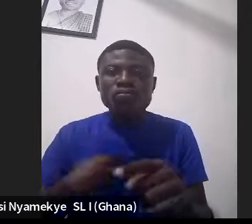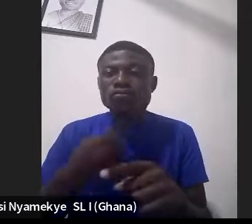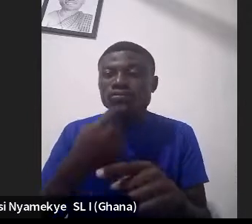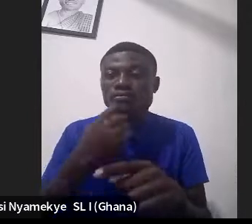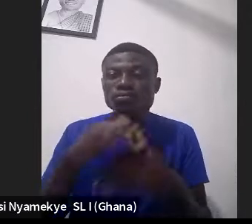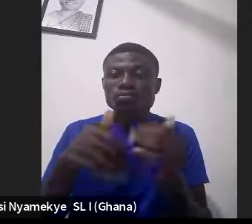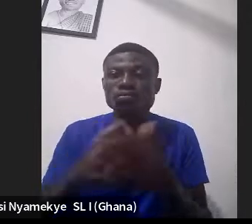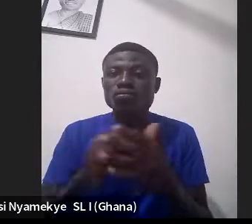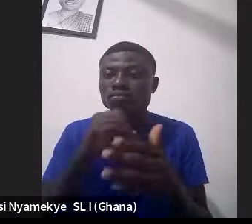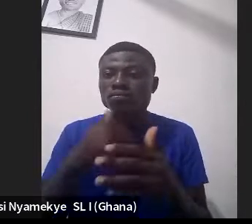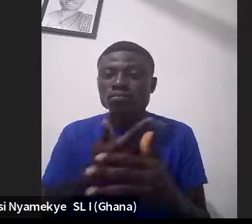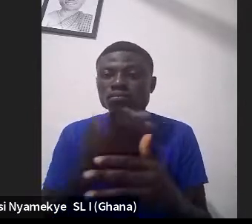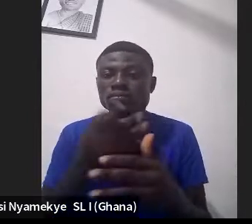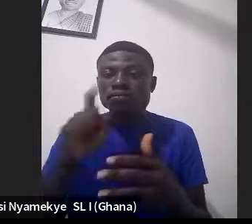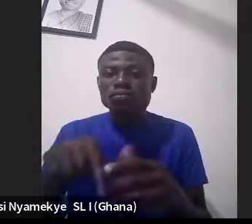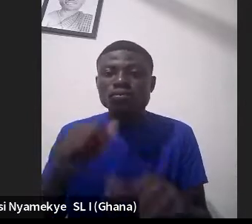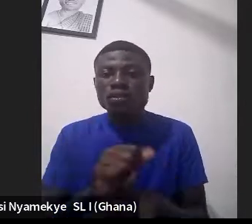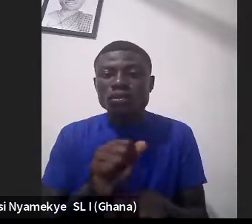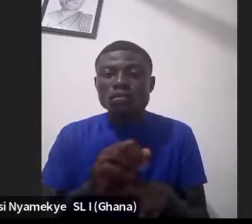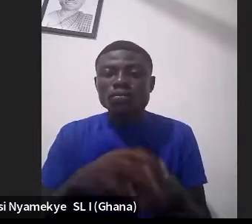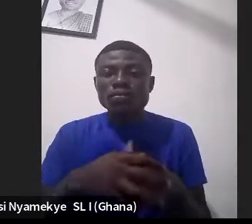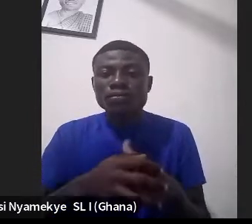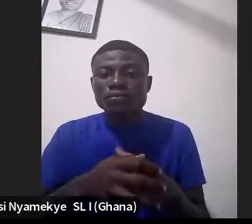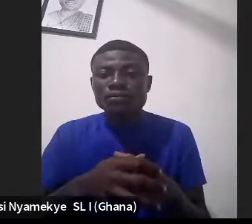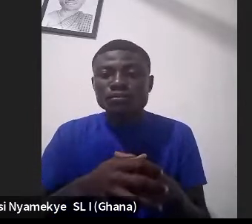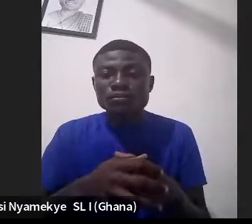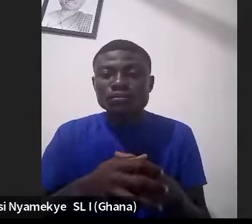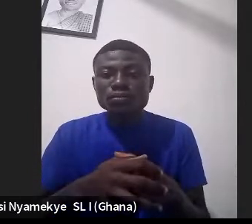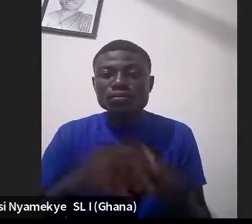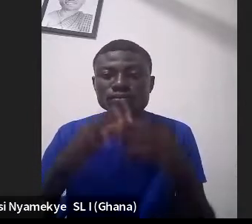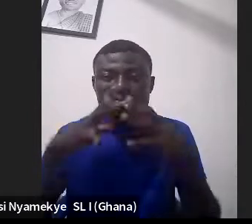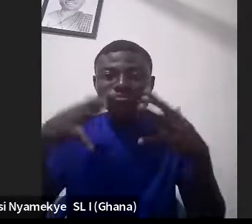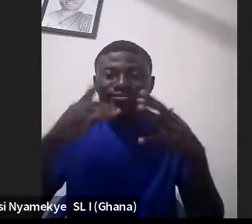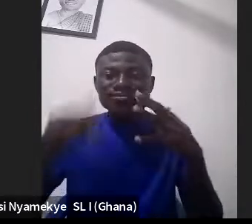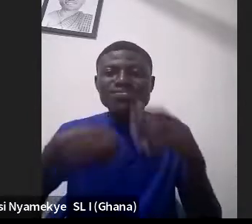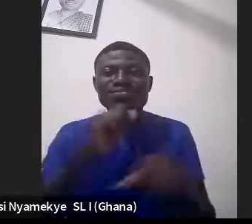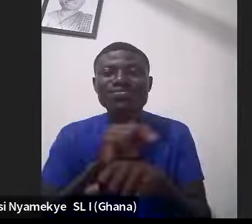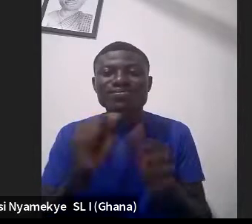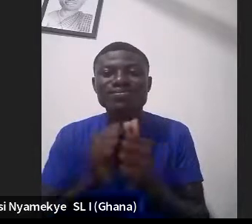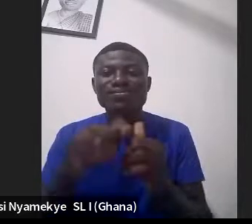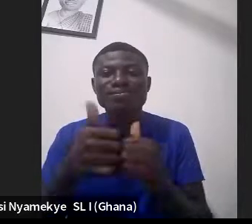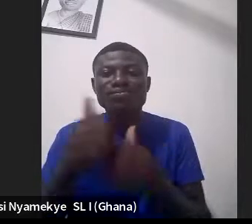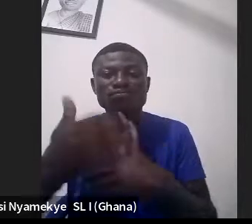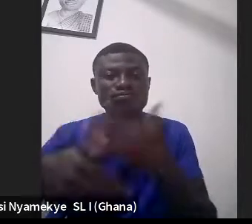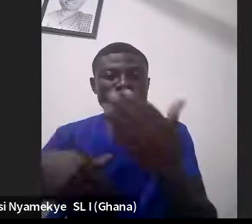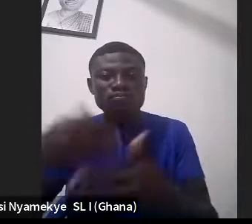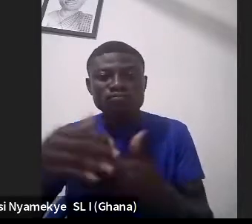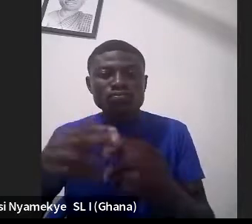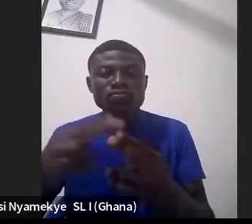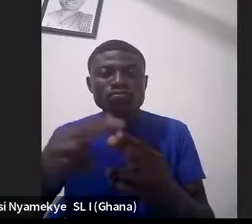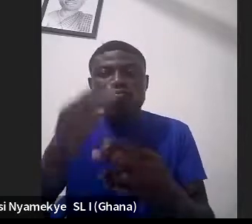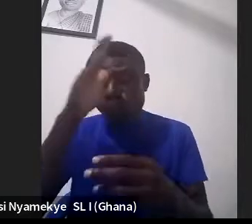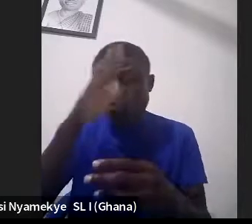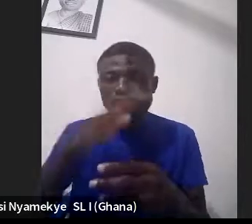two dyslexics alike, and it's mild, moderate to severe. He's severe. So parents, do not give